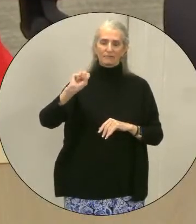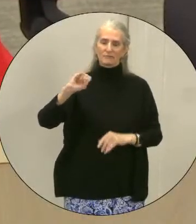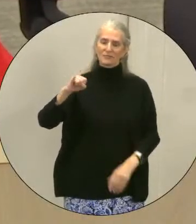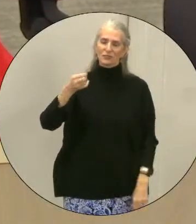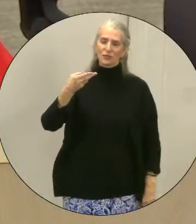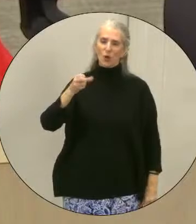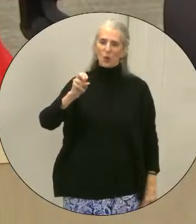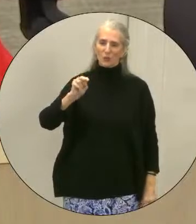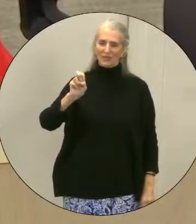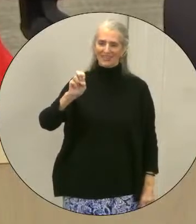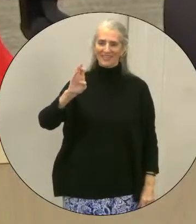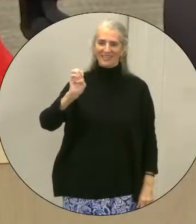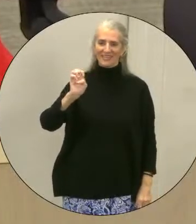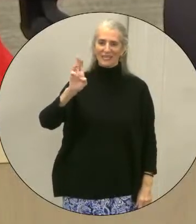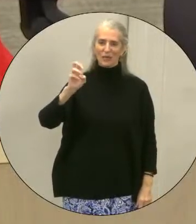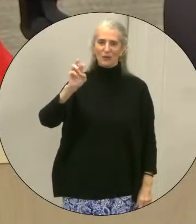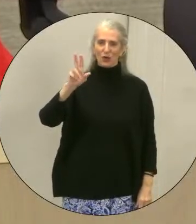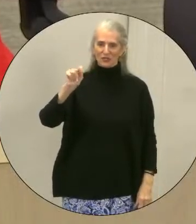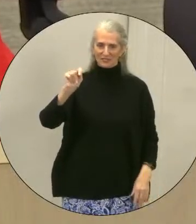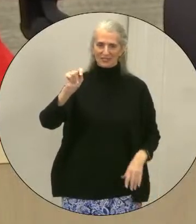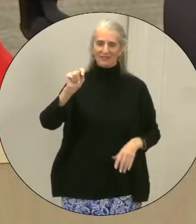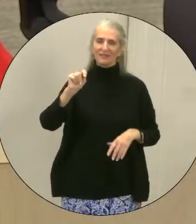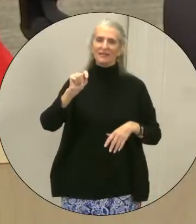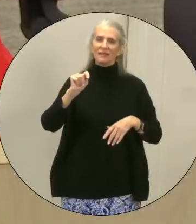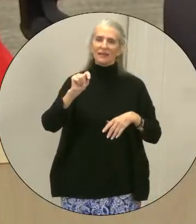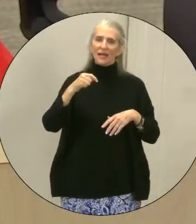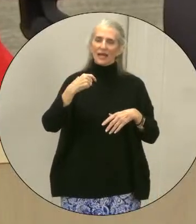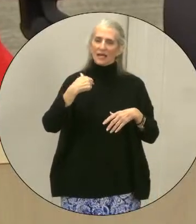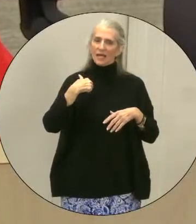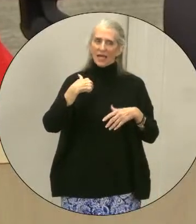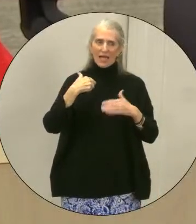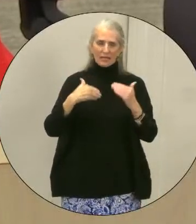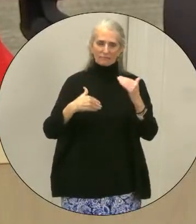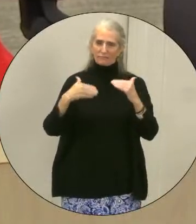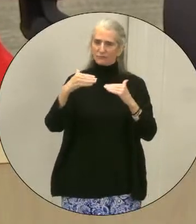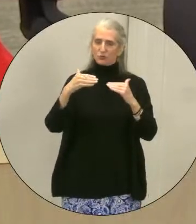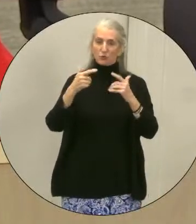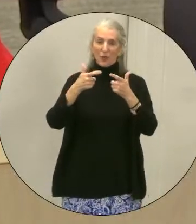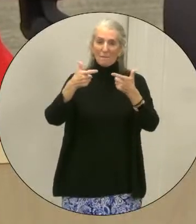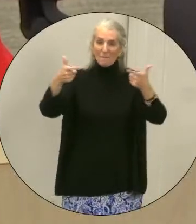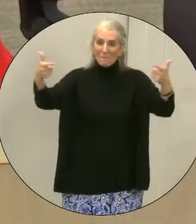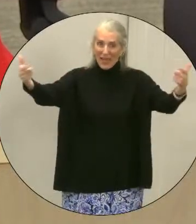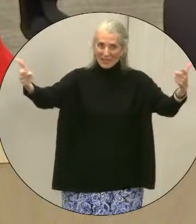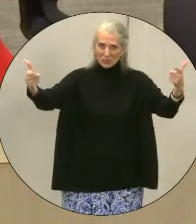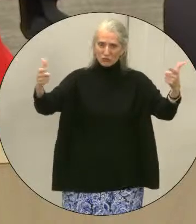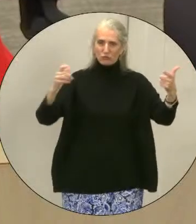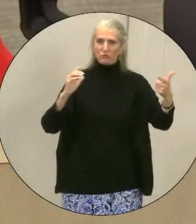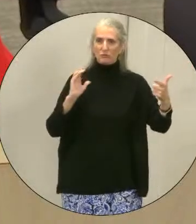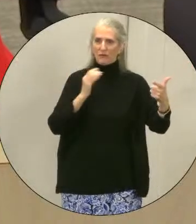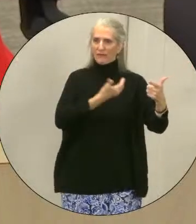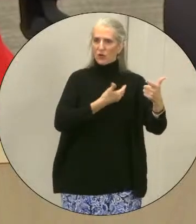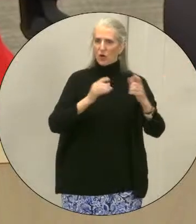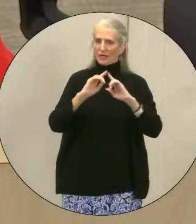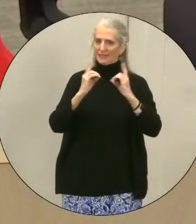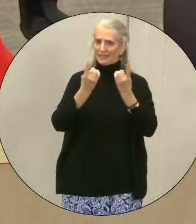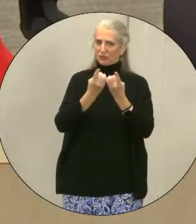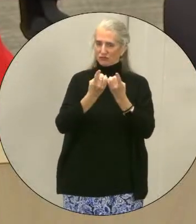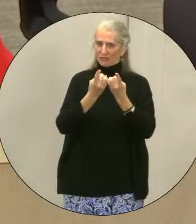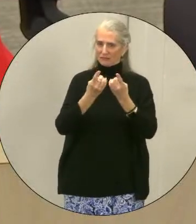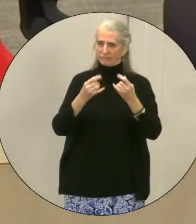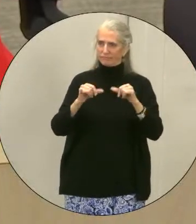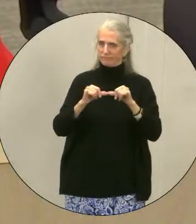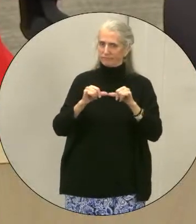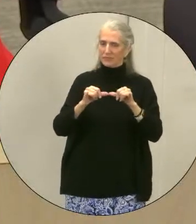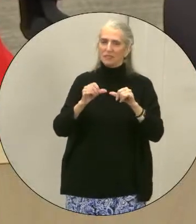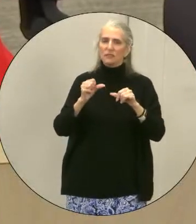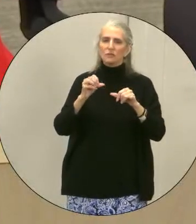I feel, just has the experience to this magnitude of what our district is. As we keep mentioning